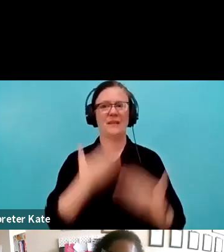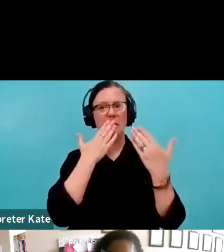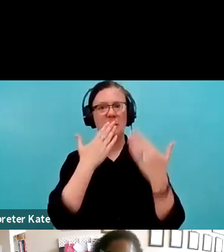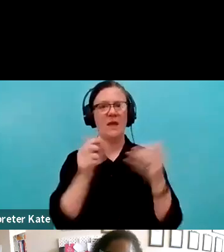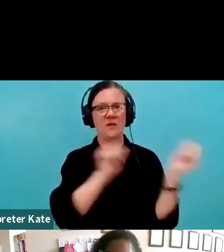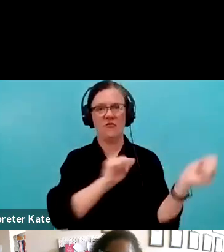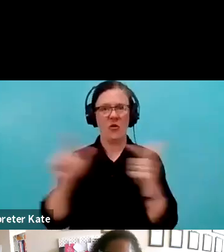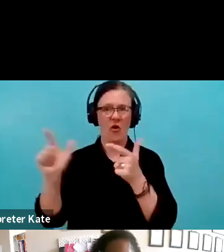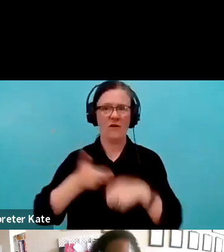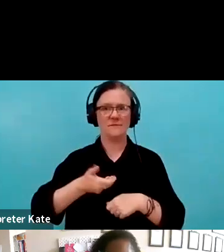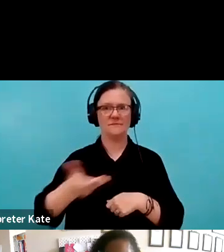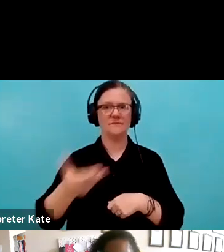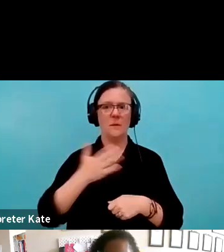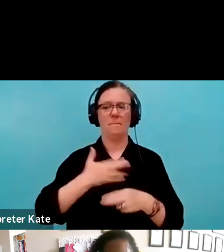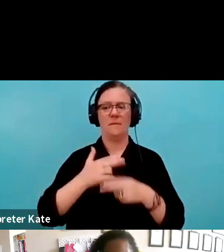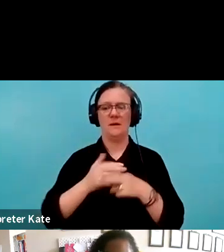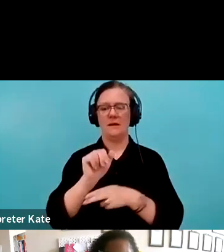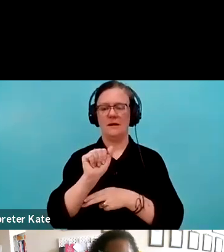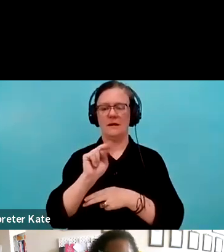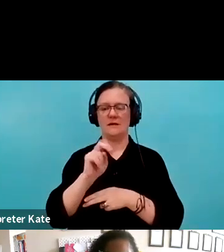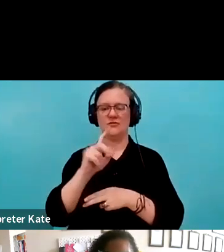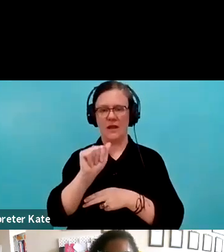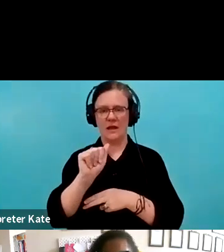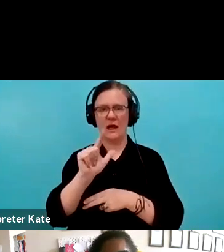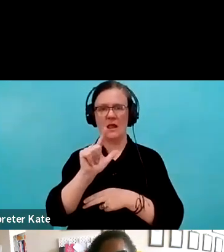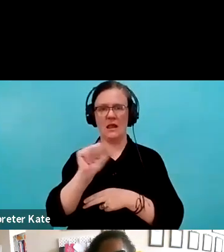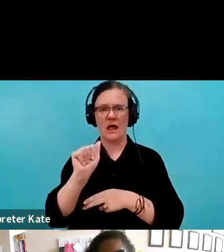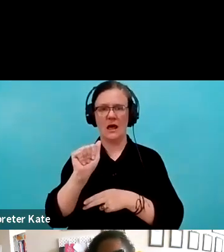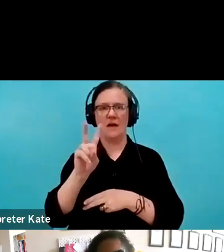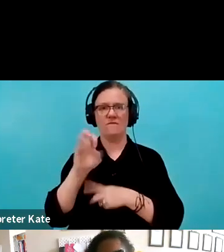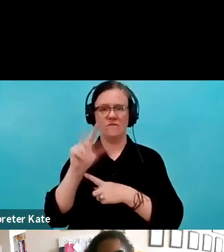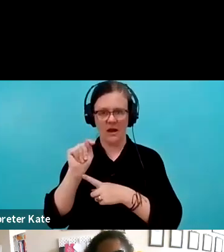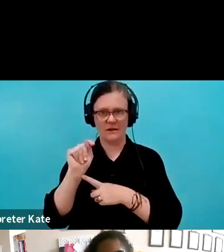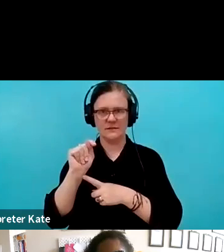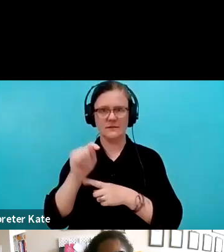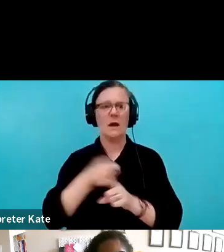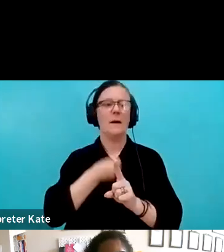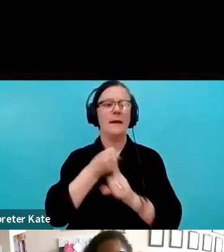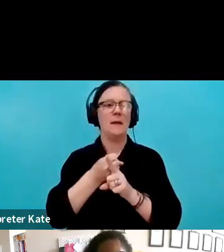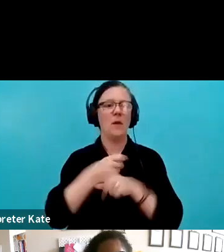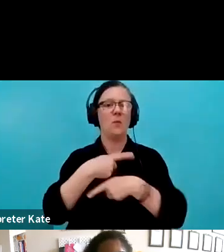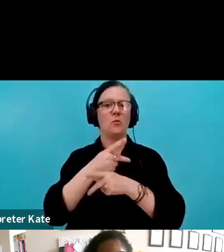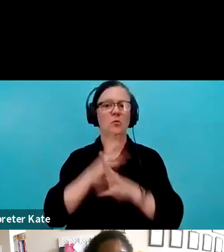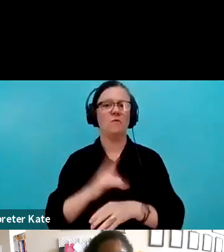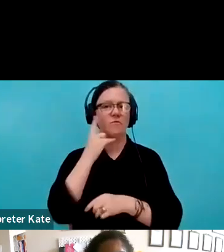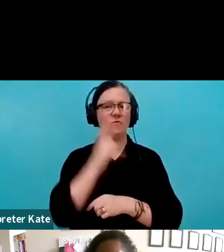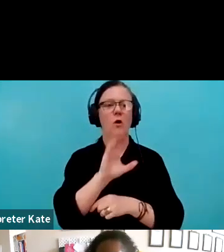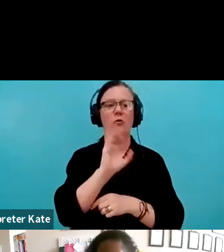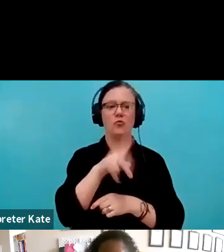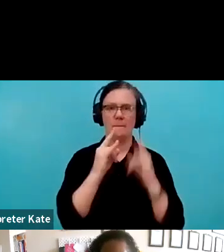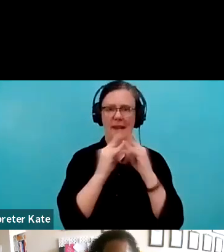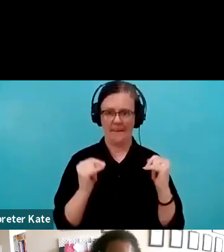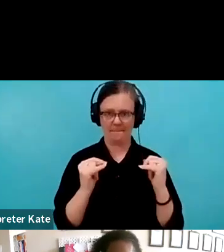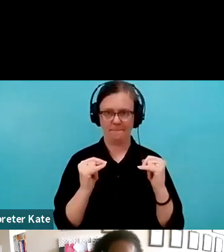for having me today. My name is Andraéa LaVant, and I'm serving as impact producer for the Crip Camp